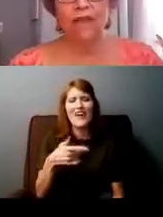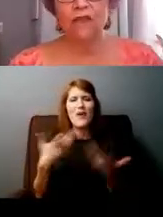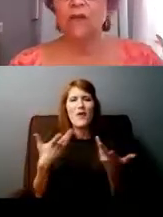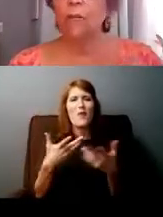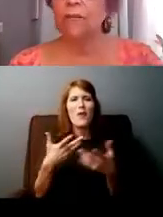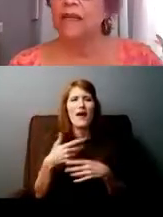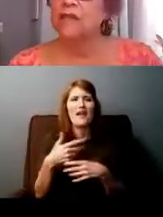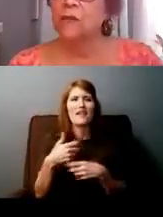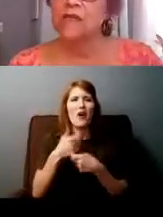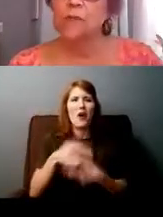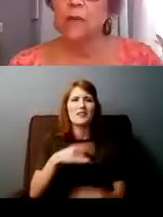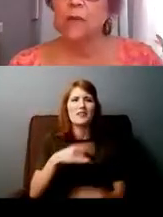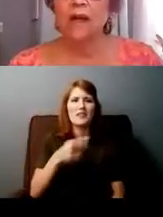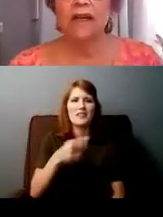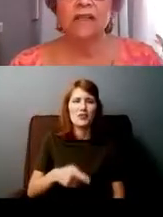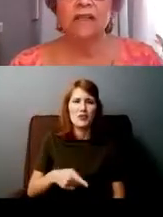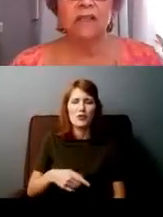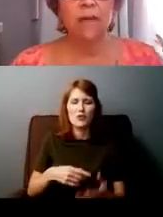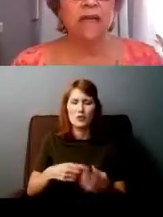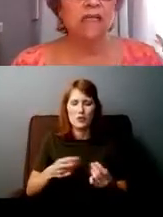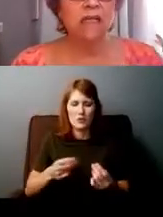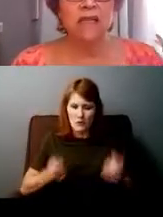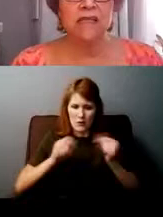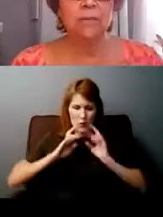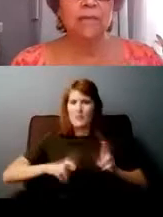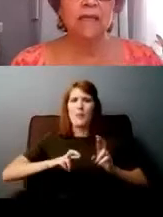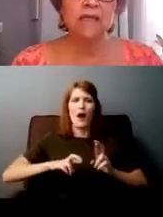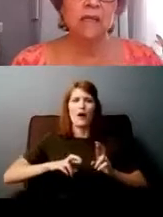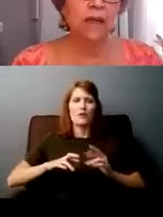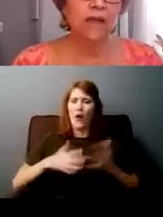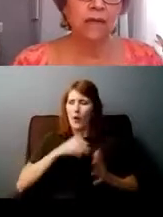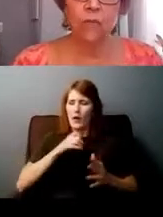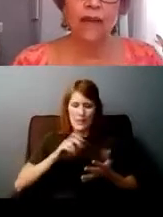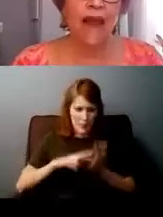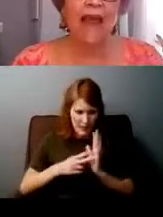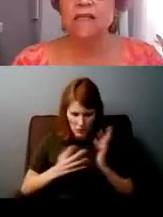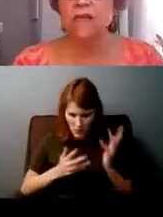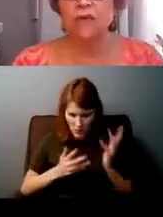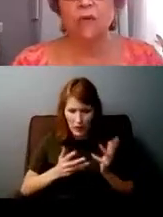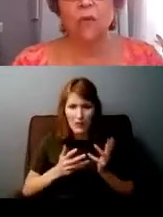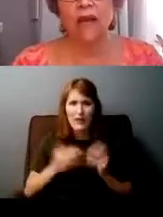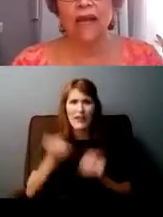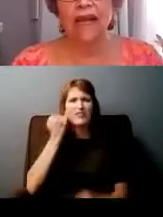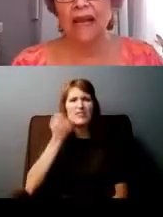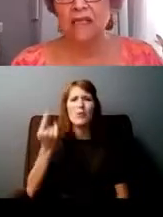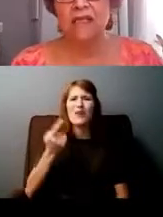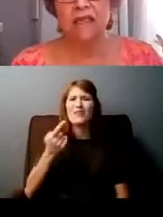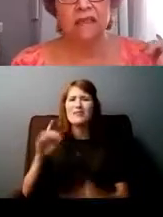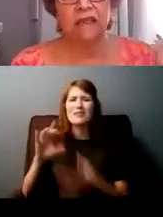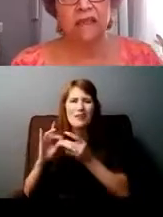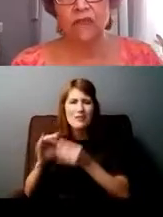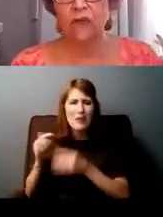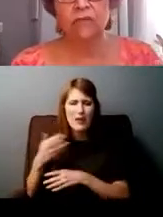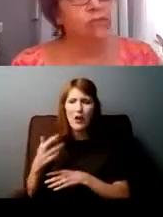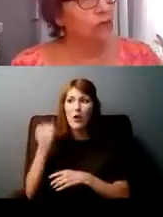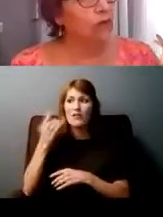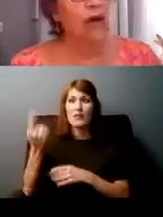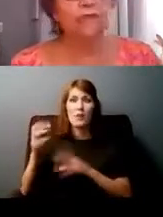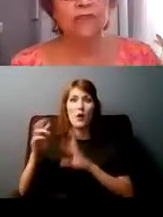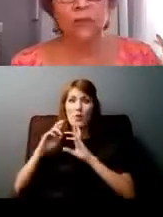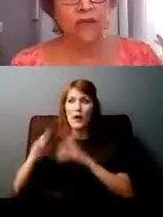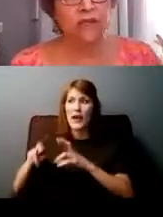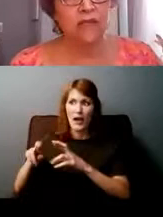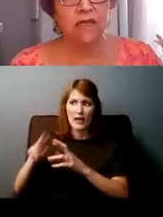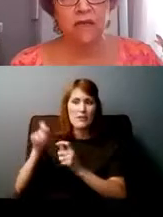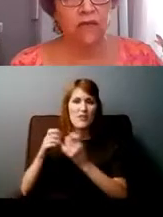way that you don't mean to respond? Somebody says something, somebody reacts a certain way, and suddenly you're off